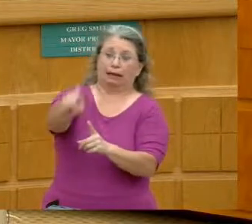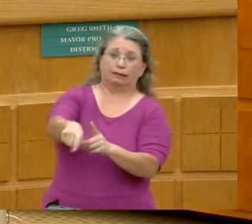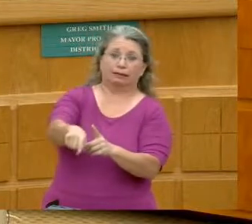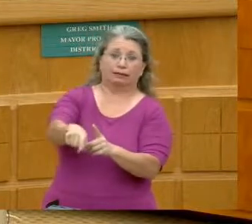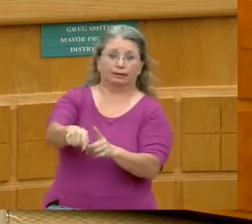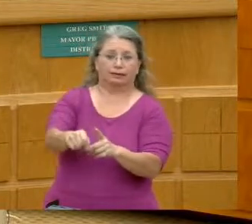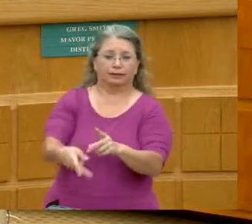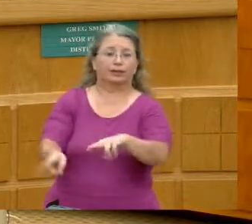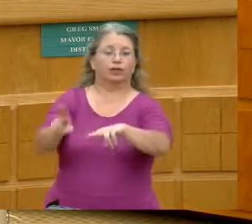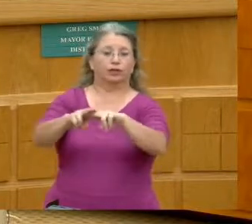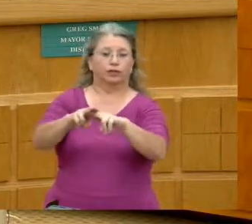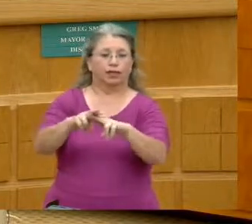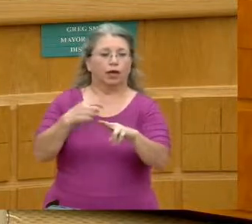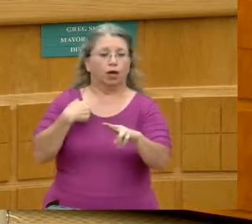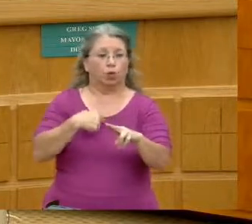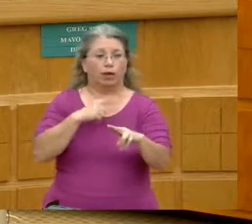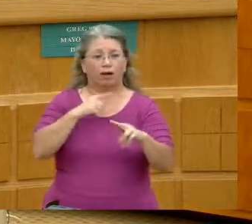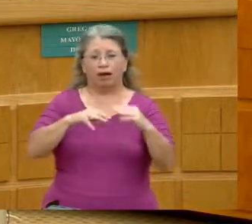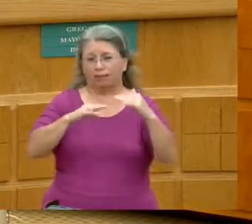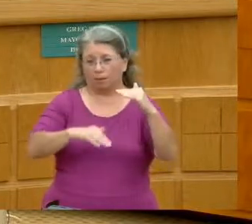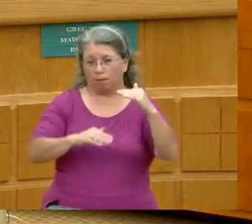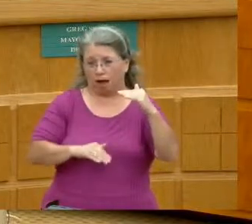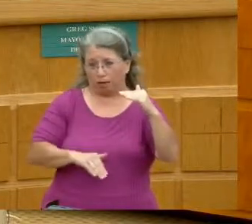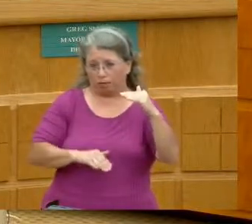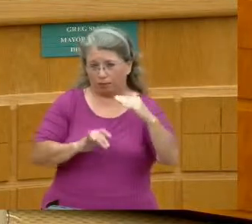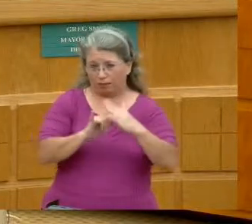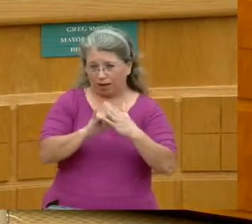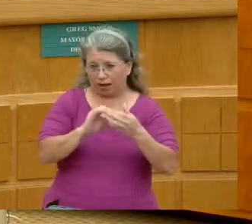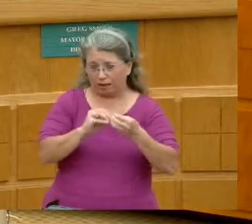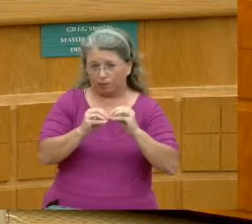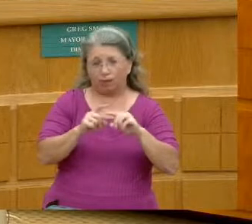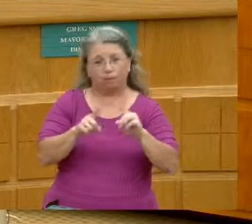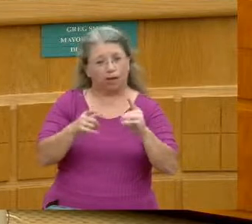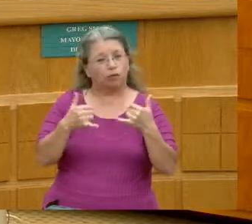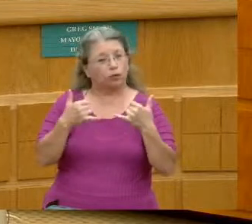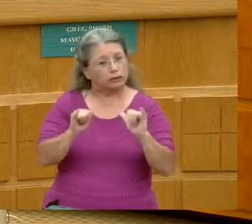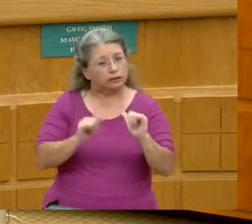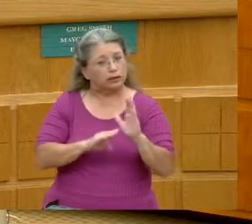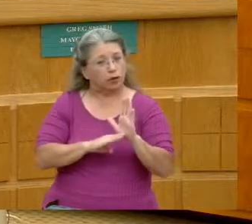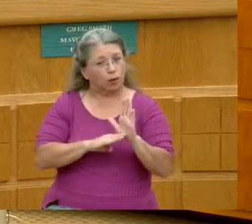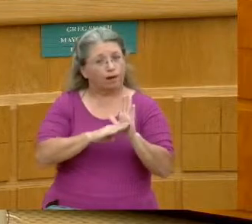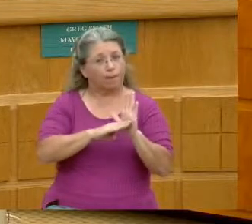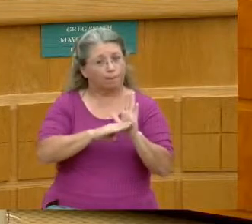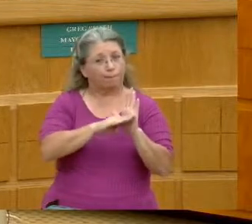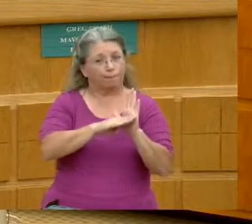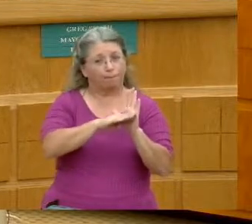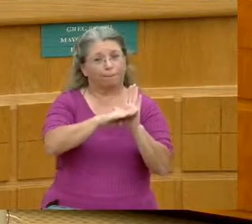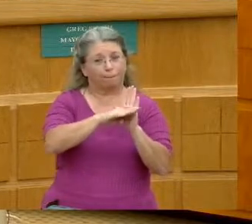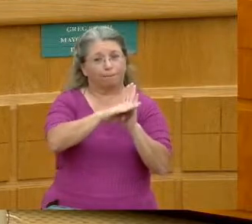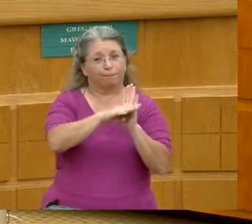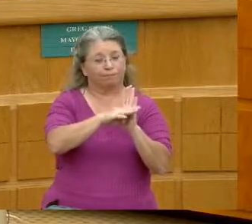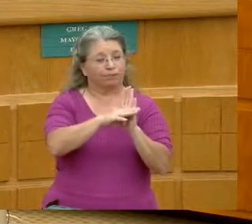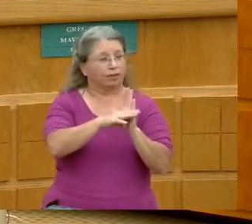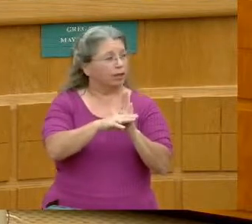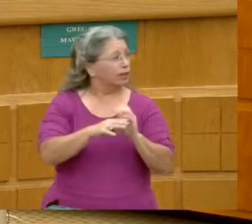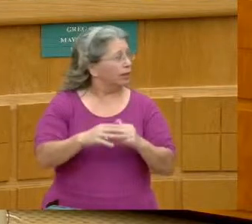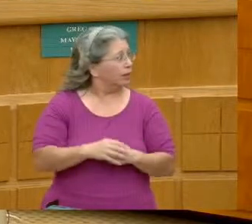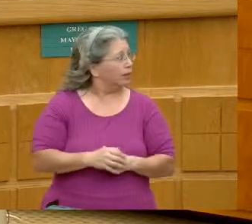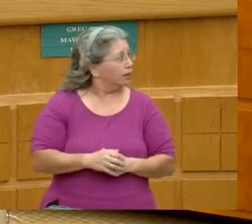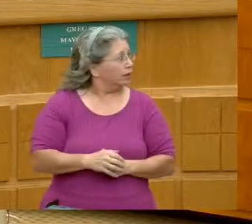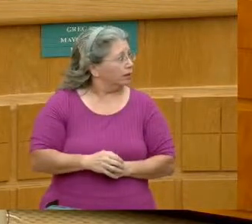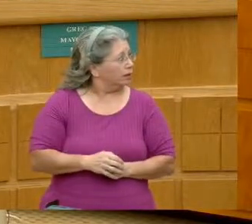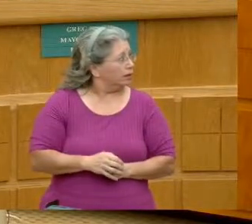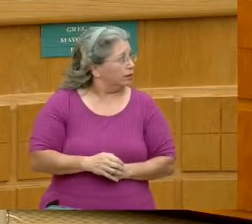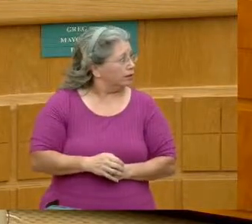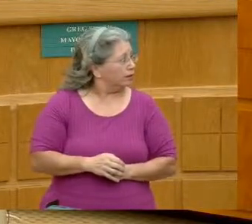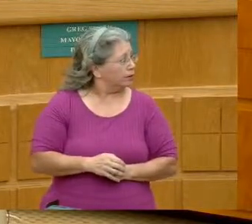near the bottom, luckily, but this upward trend is concerning right now. If we zoom in even farther, so here